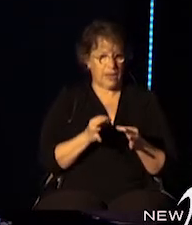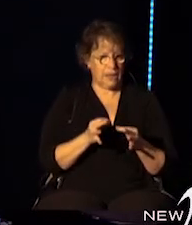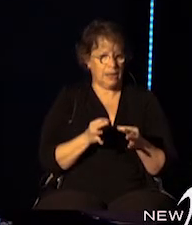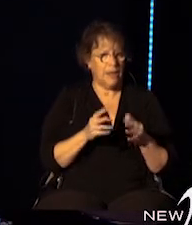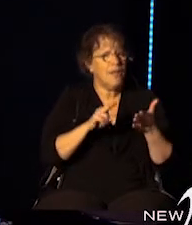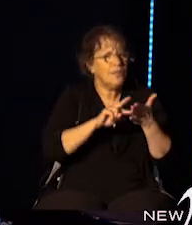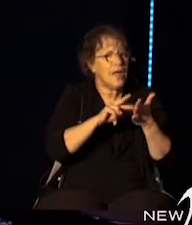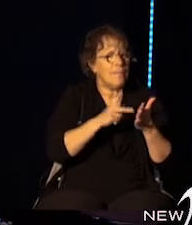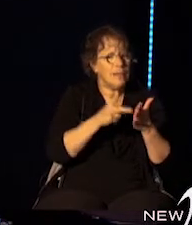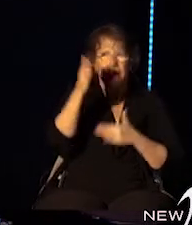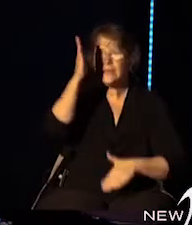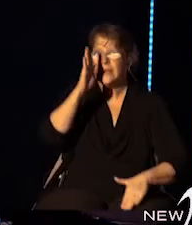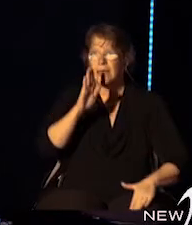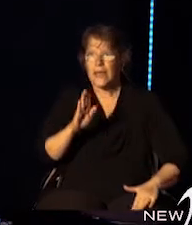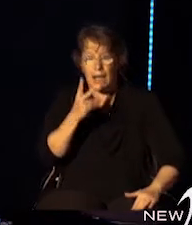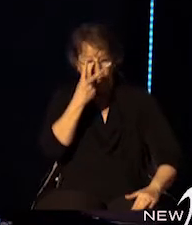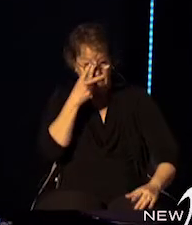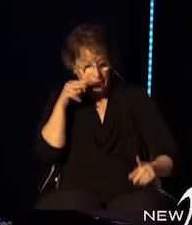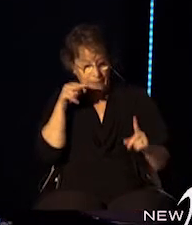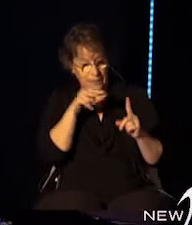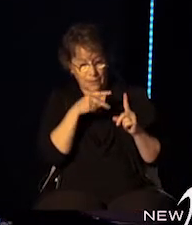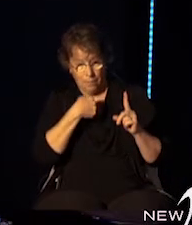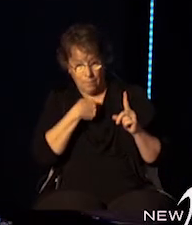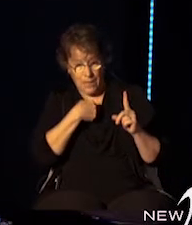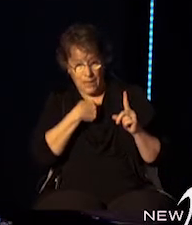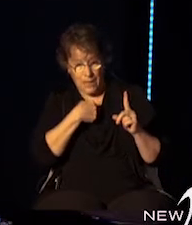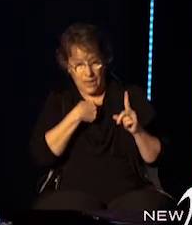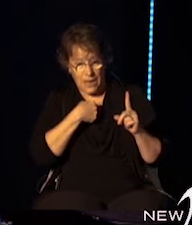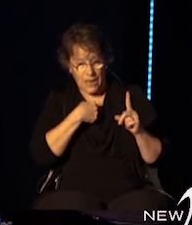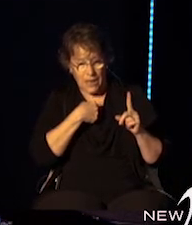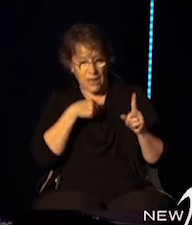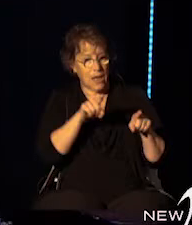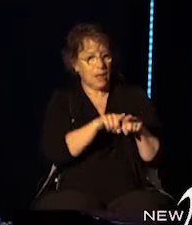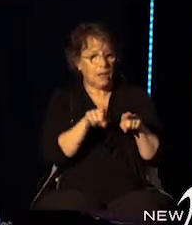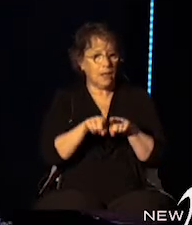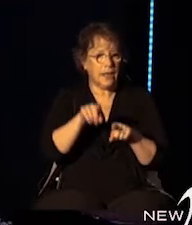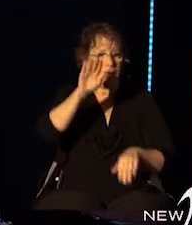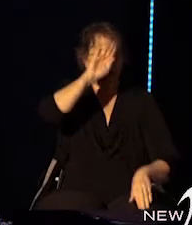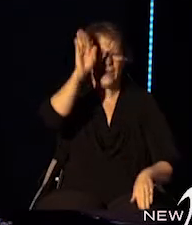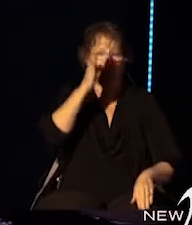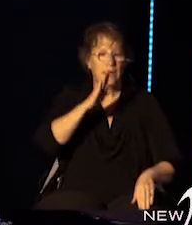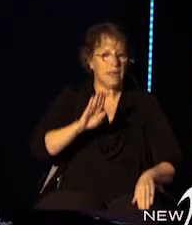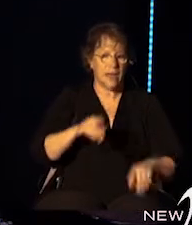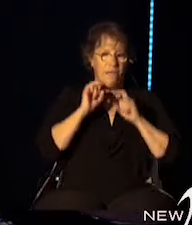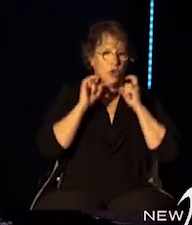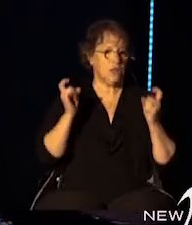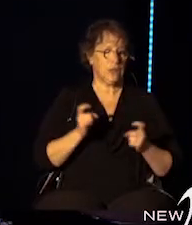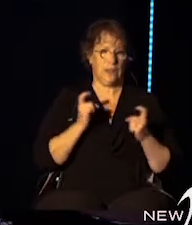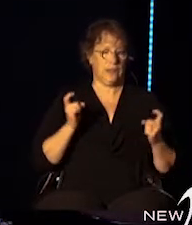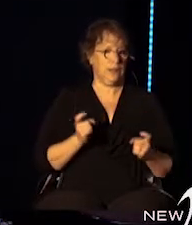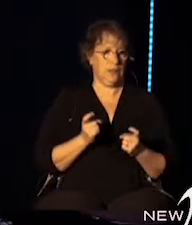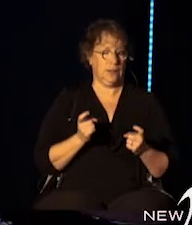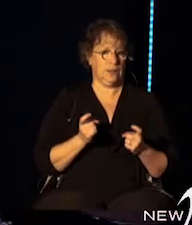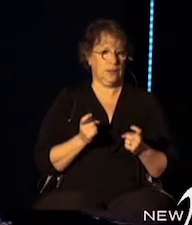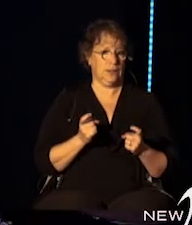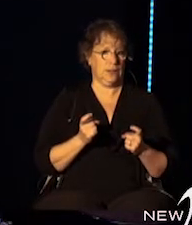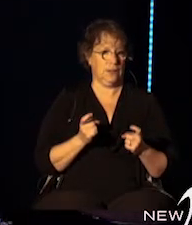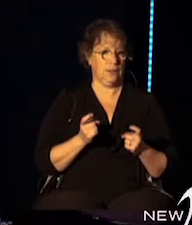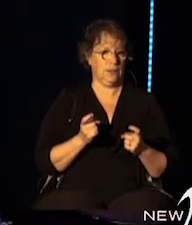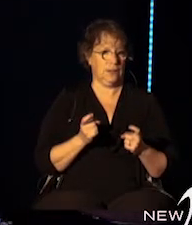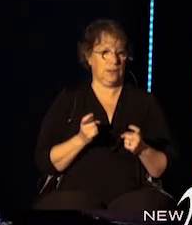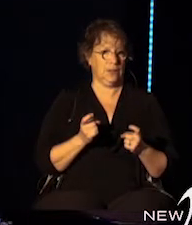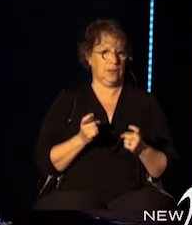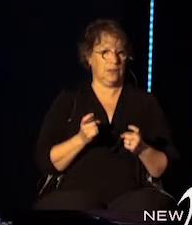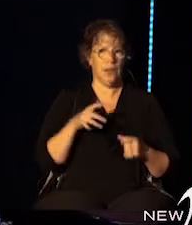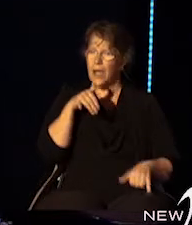me just as if I'd never sinned. I no longer have that feeling of